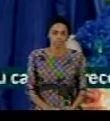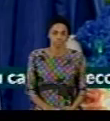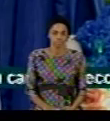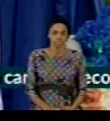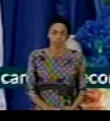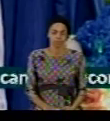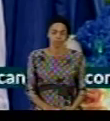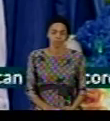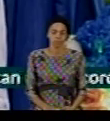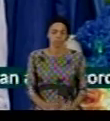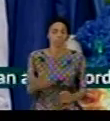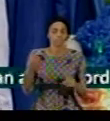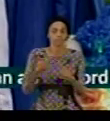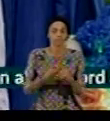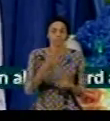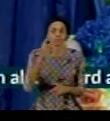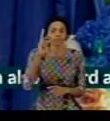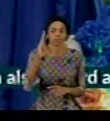Grace Bible Church.